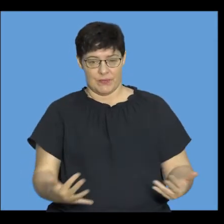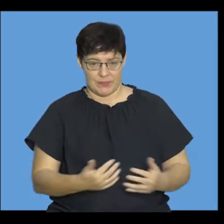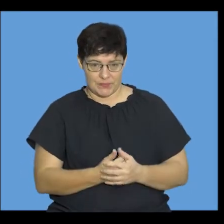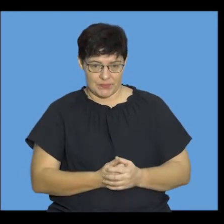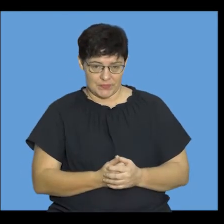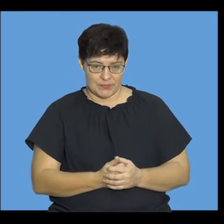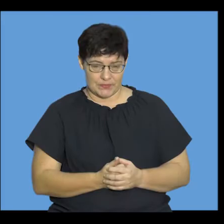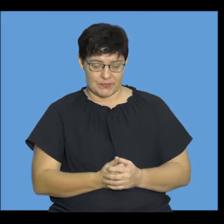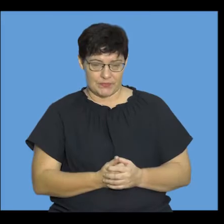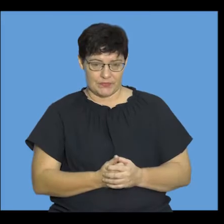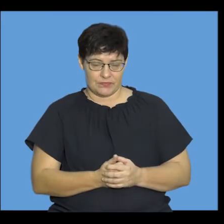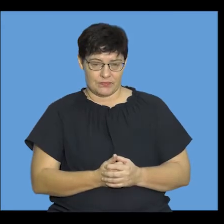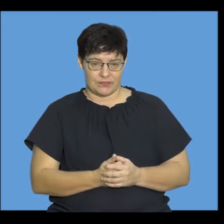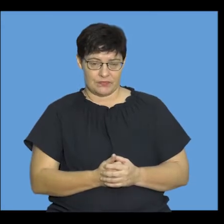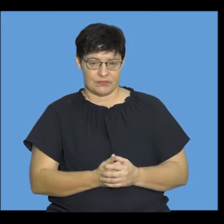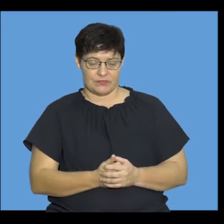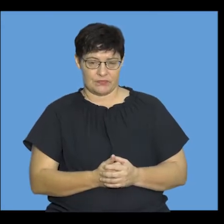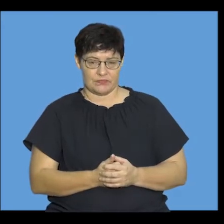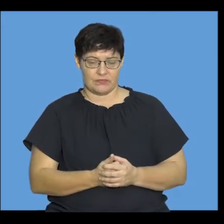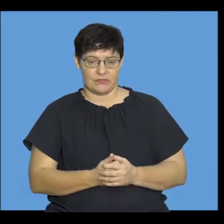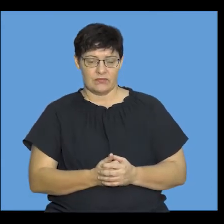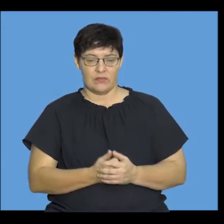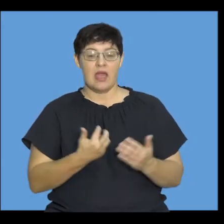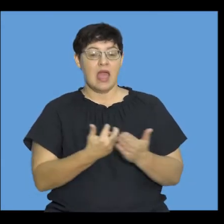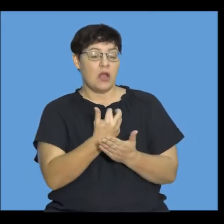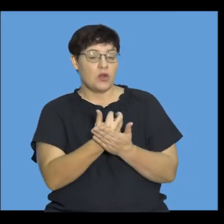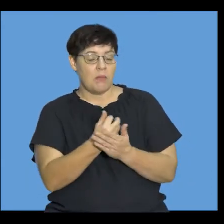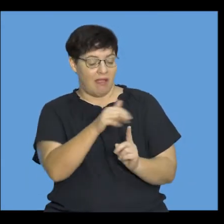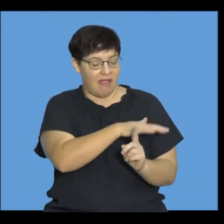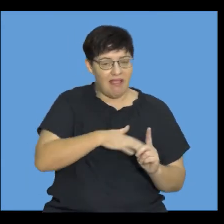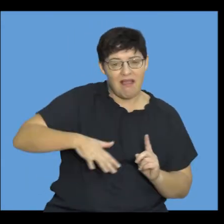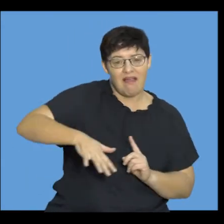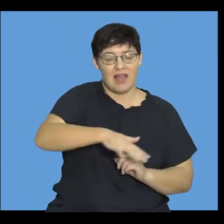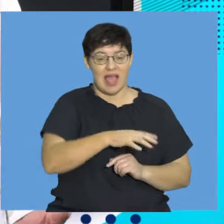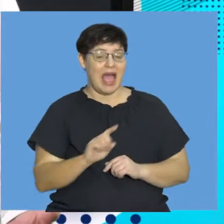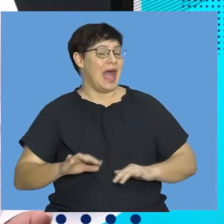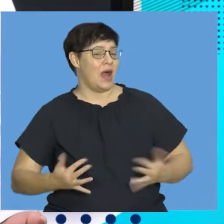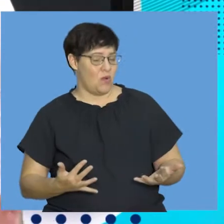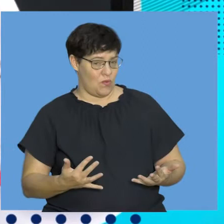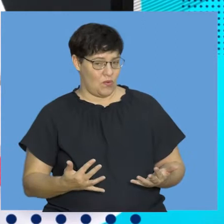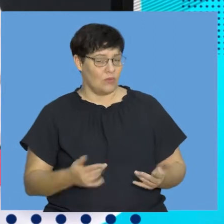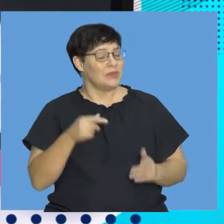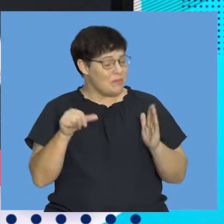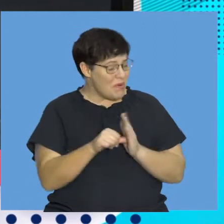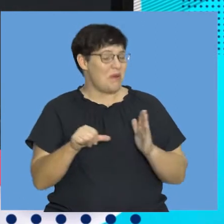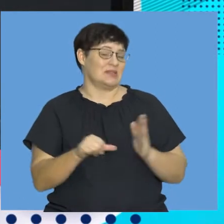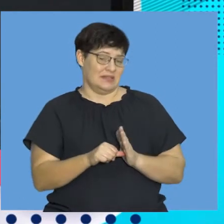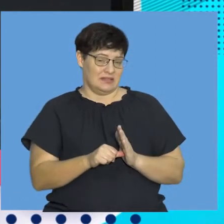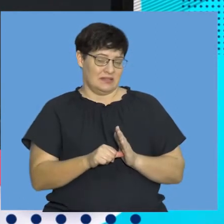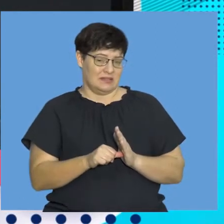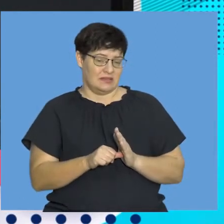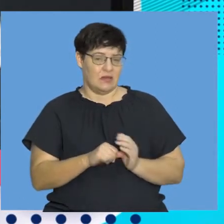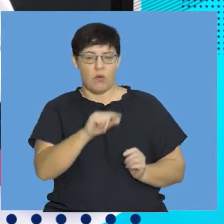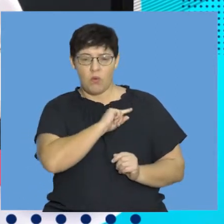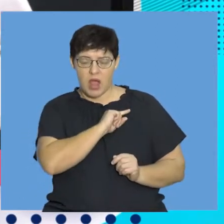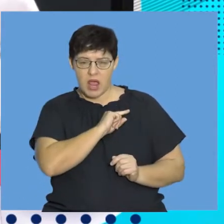The current economic climate. Obviously, it's important to look at that to see, are they